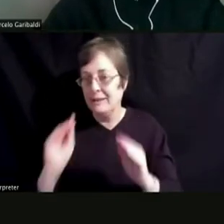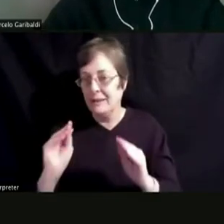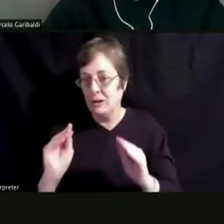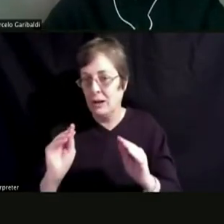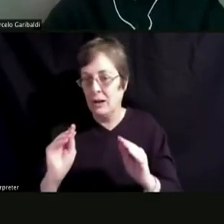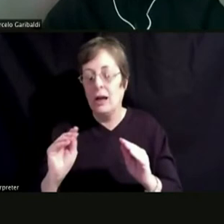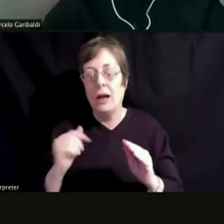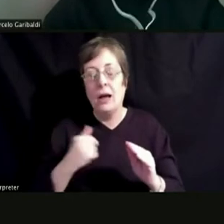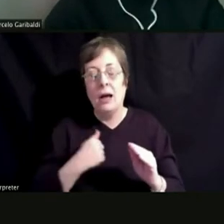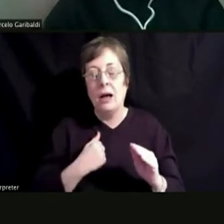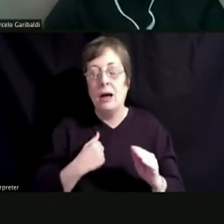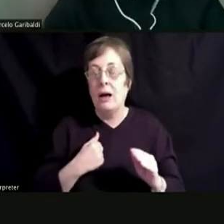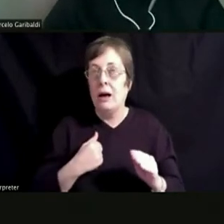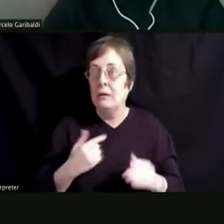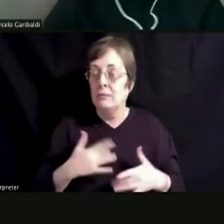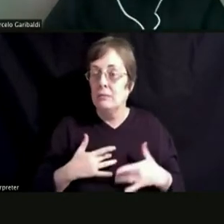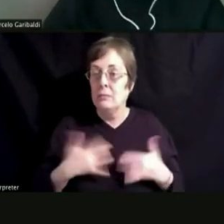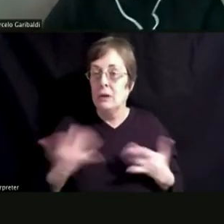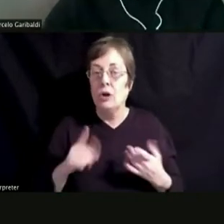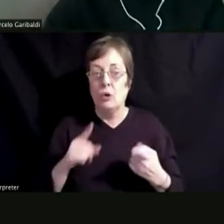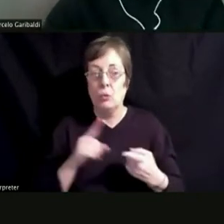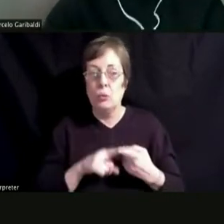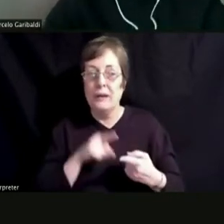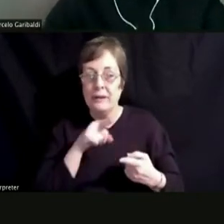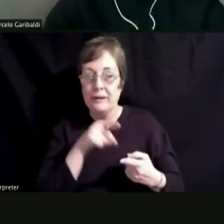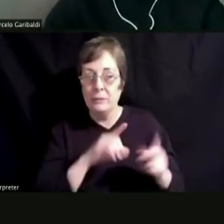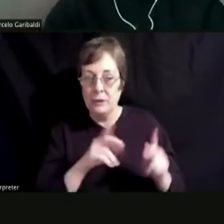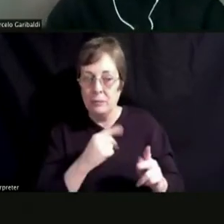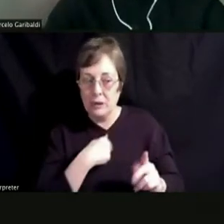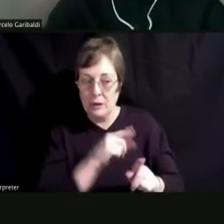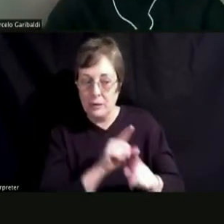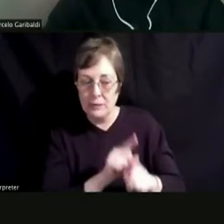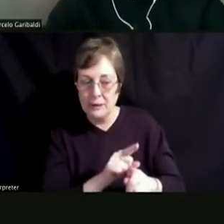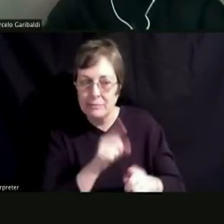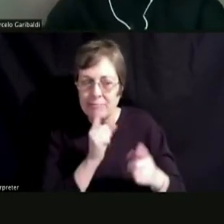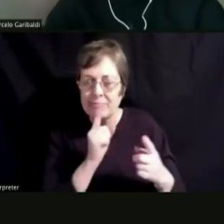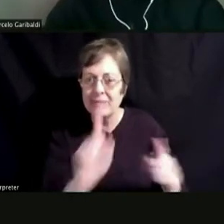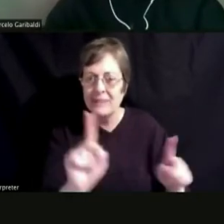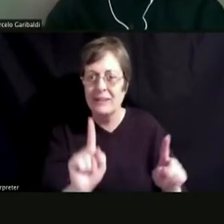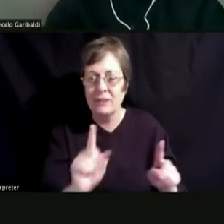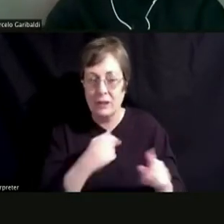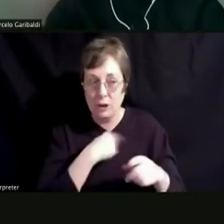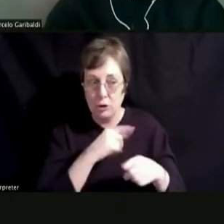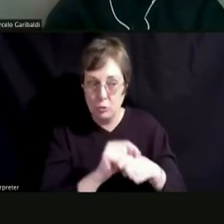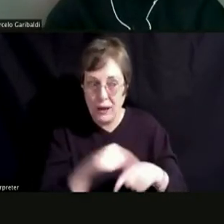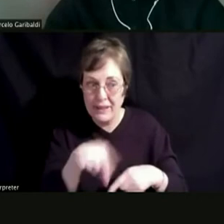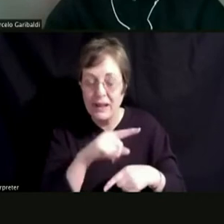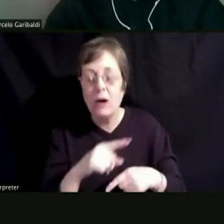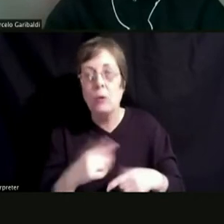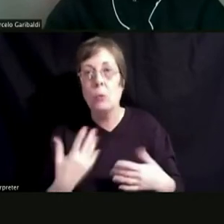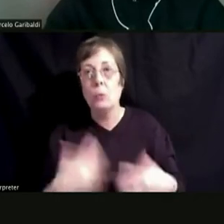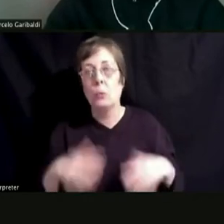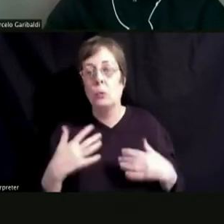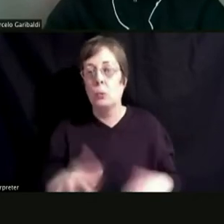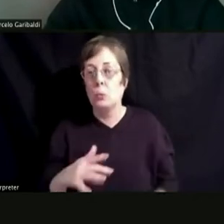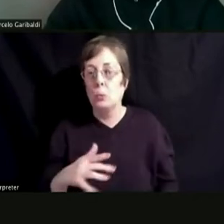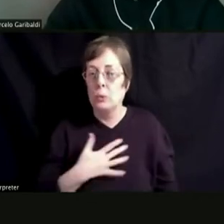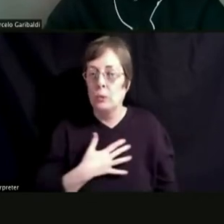get when my trainees are successful is nothing like I've experienced